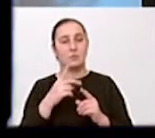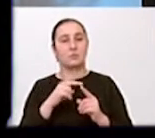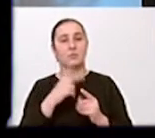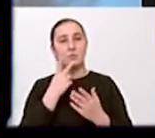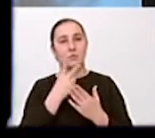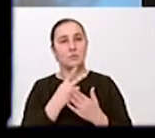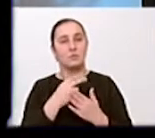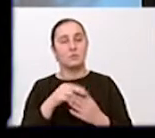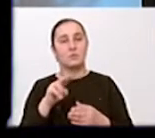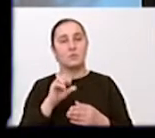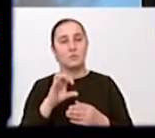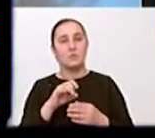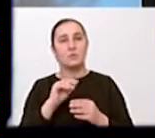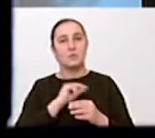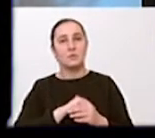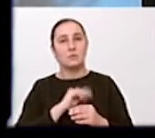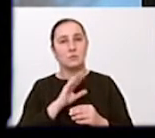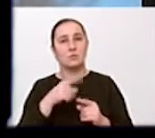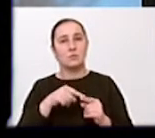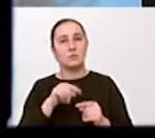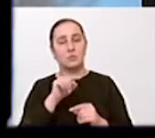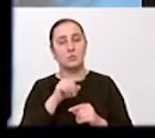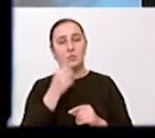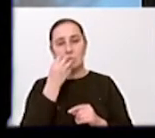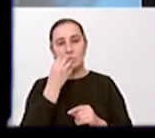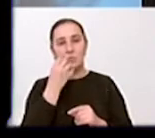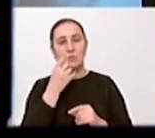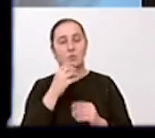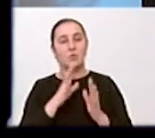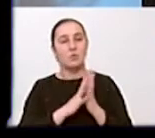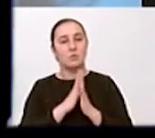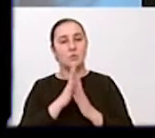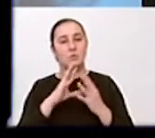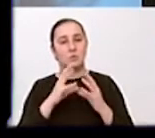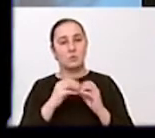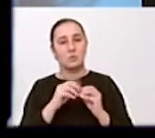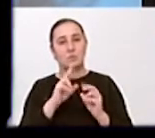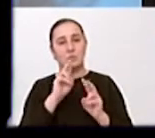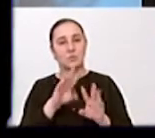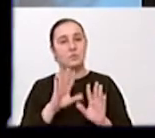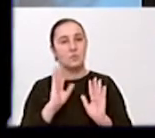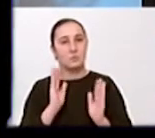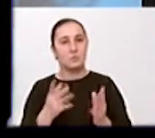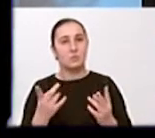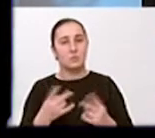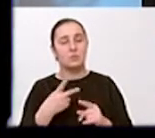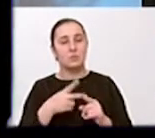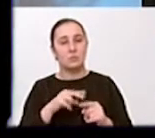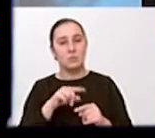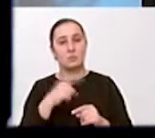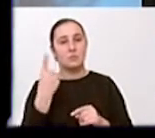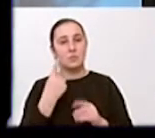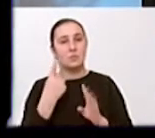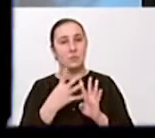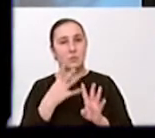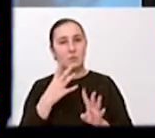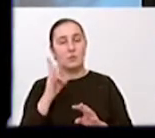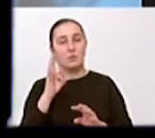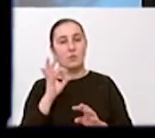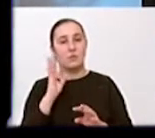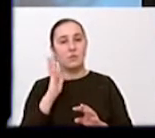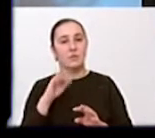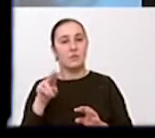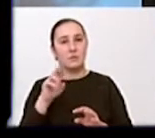bilan ishlaymiz. Endi biz bu yerda gulni o'sish jarayonini ko'rsatib berishimiz kerak bo'ladi. Bu uchun birinchi novda